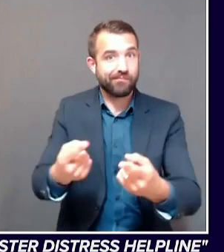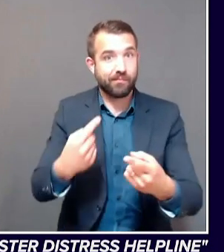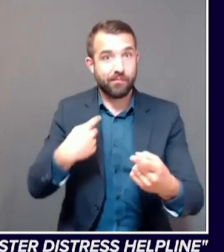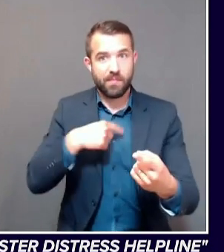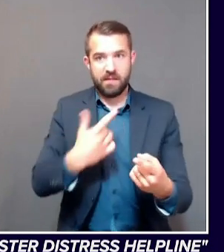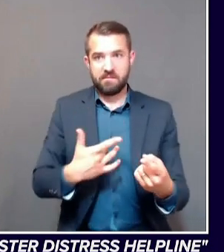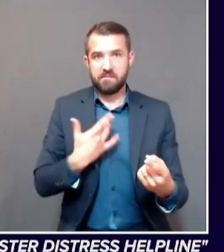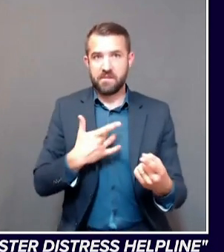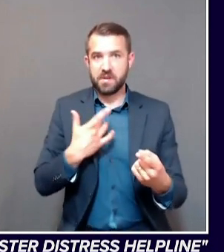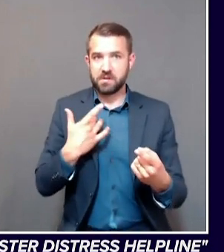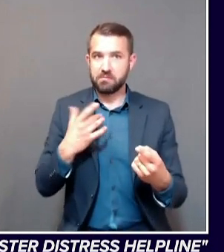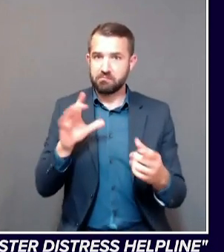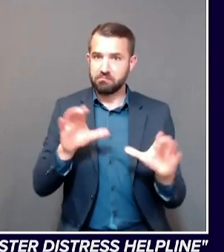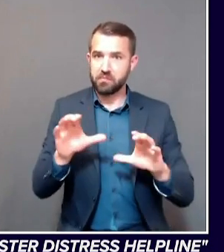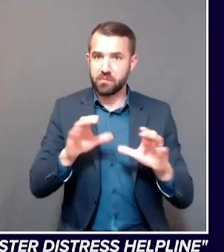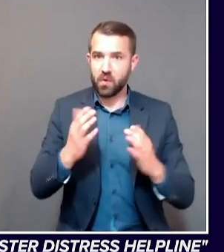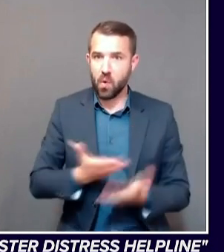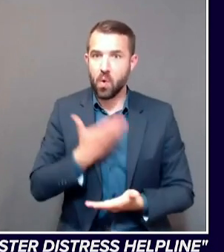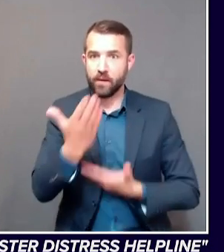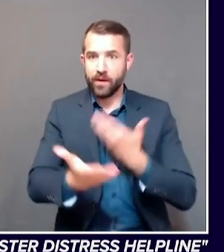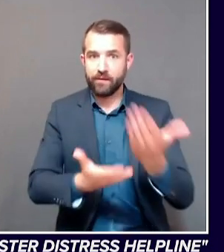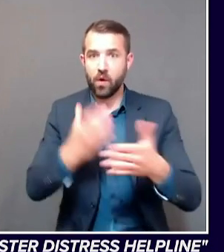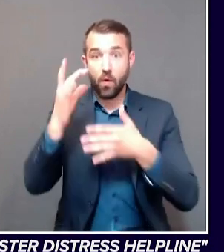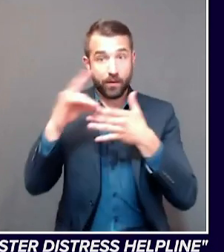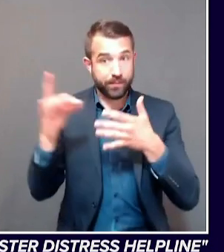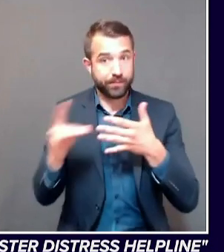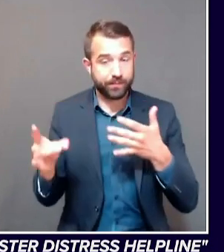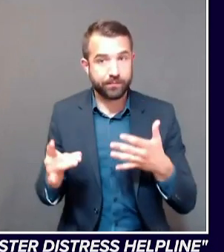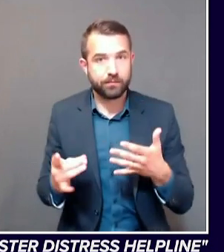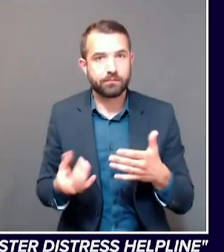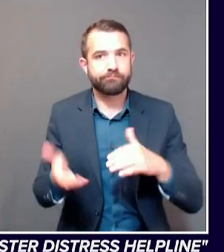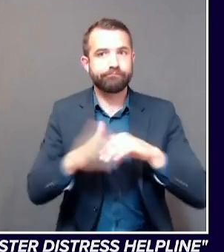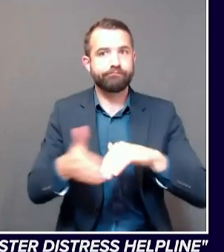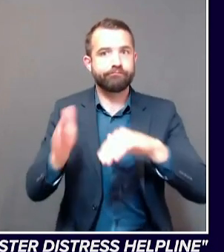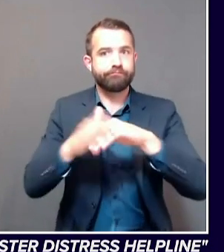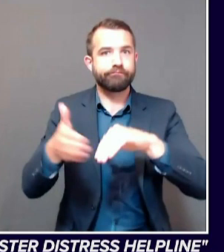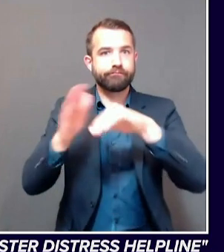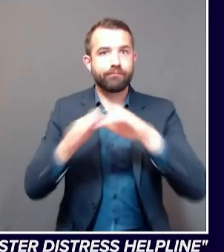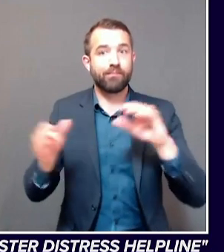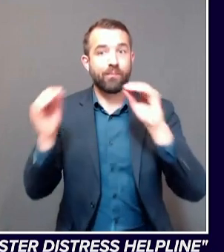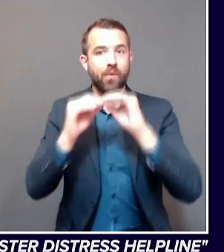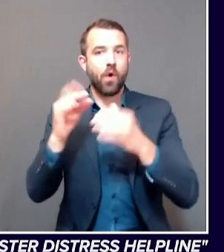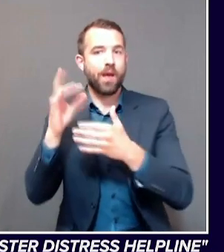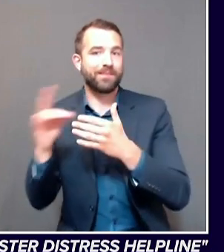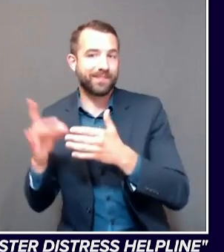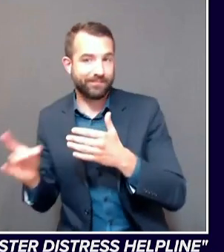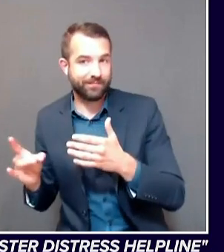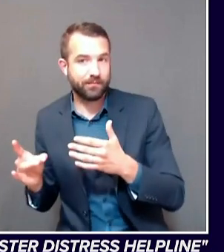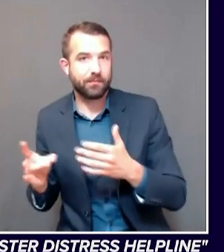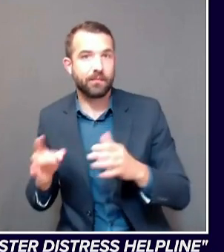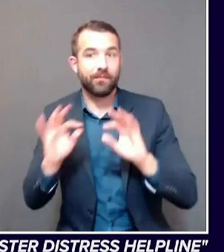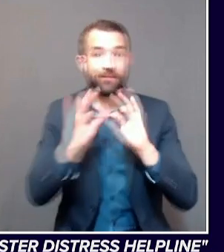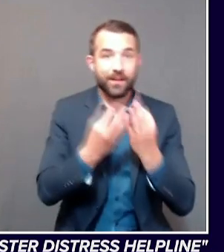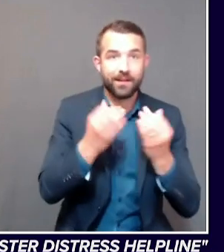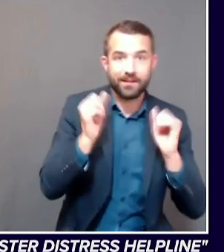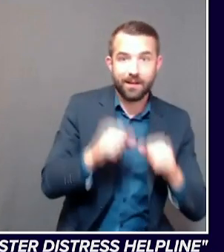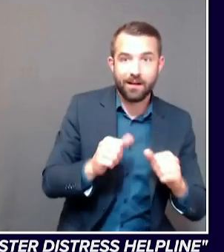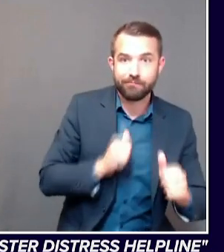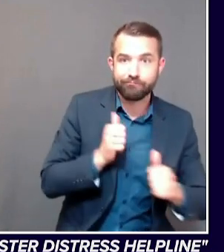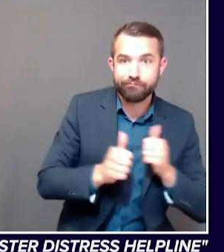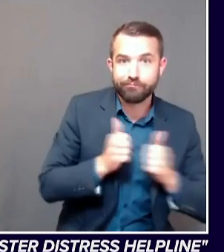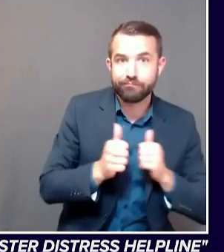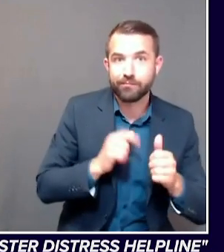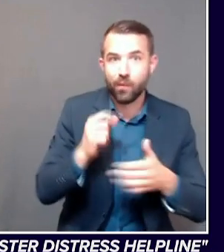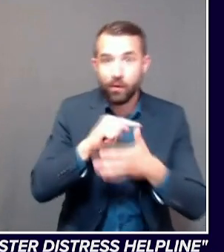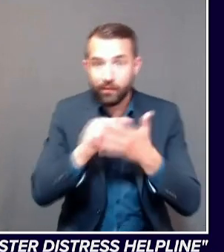add options for individuals rather than take them away. This is yet another option that a family can pursue if they'd like to come vacation in